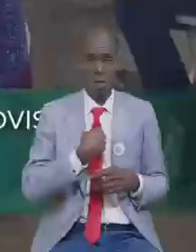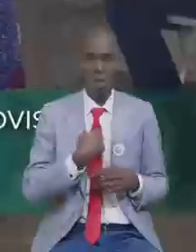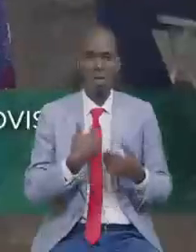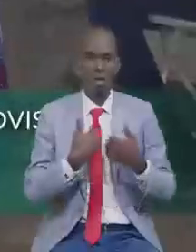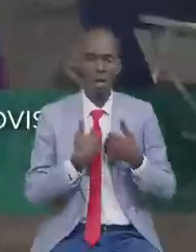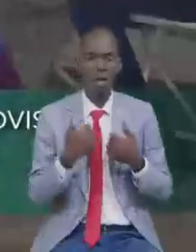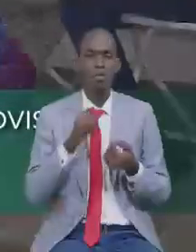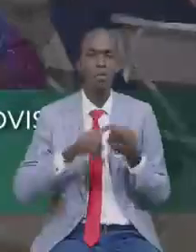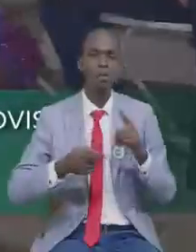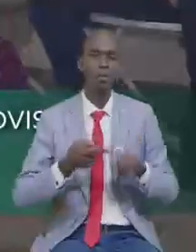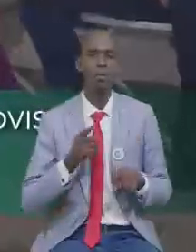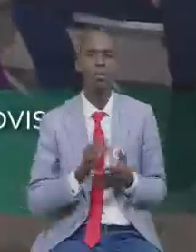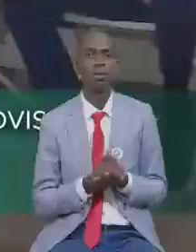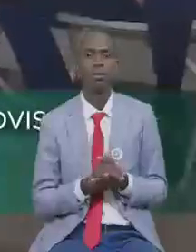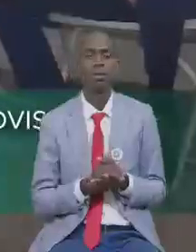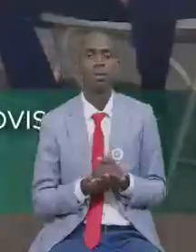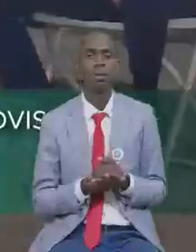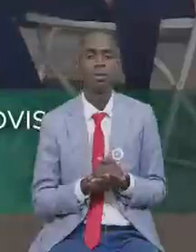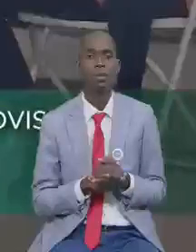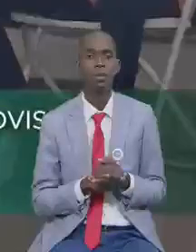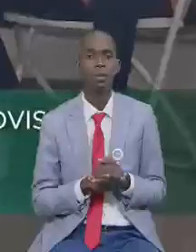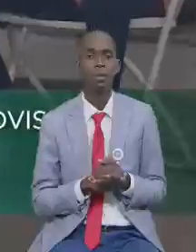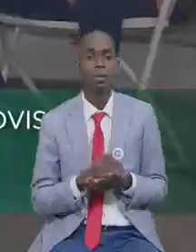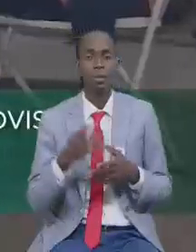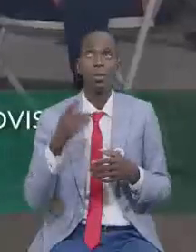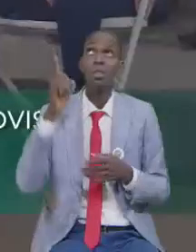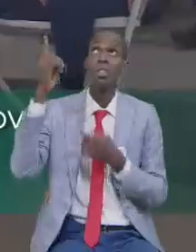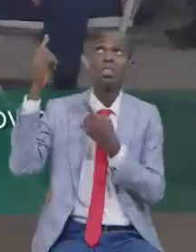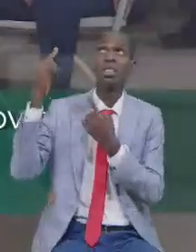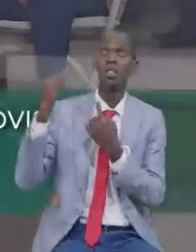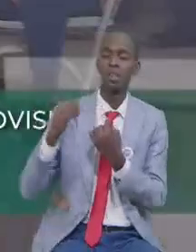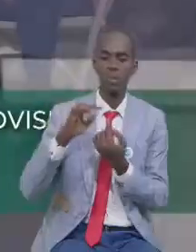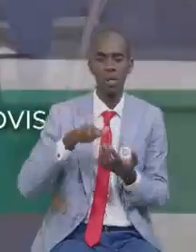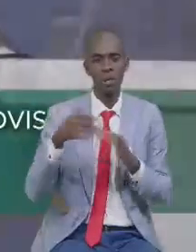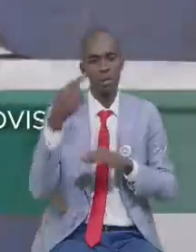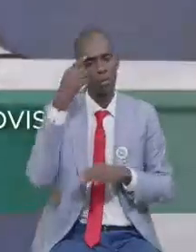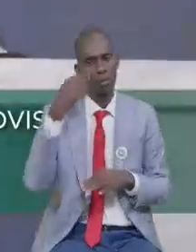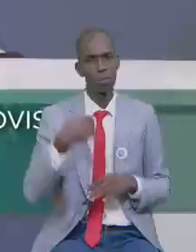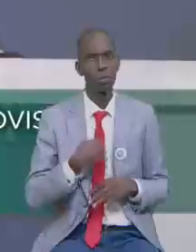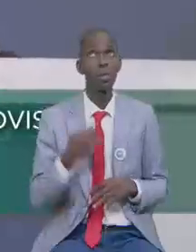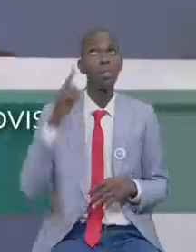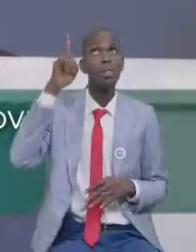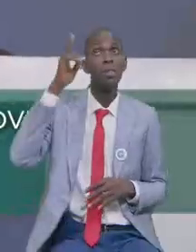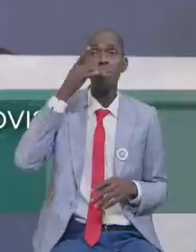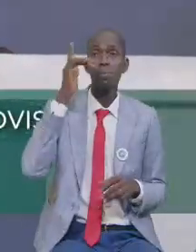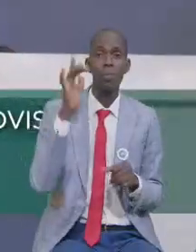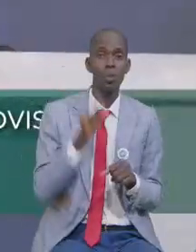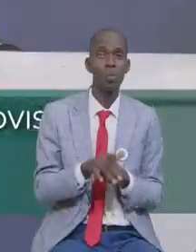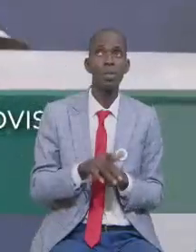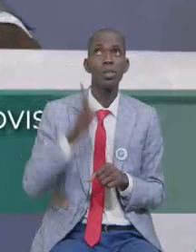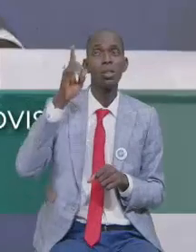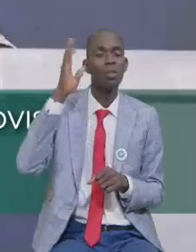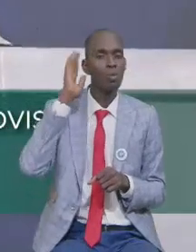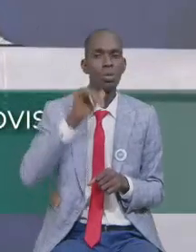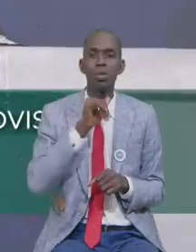friend. He came and he died for me. He said he will not want me to